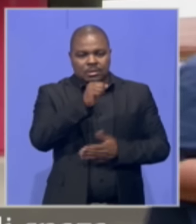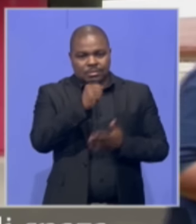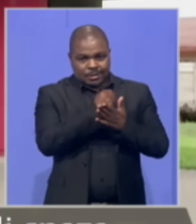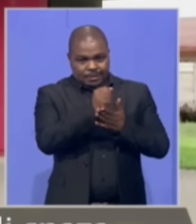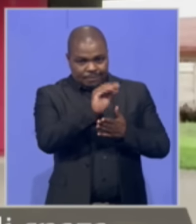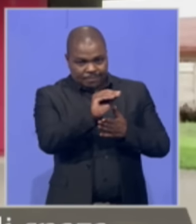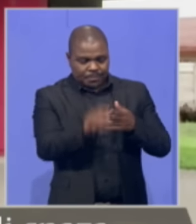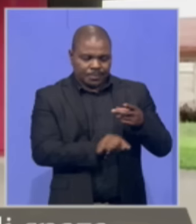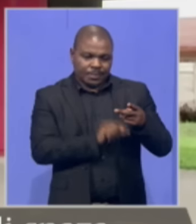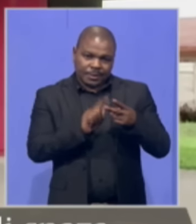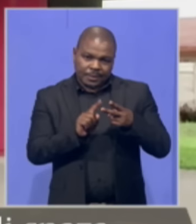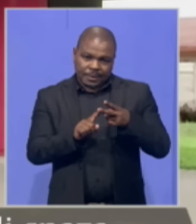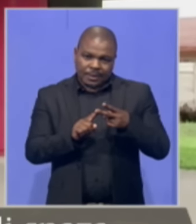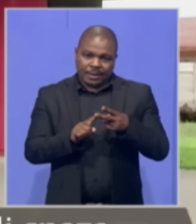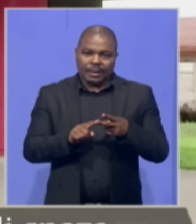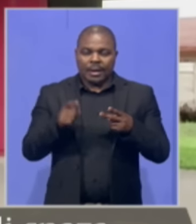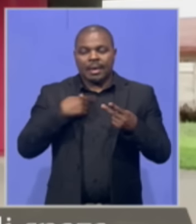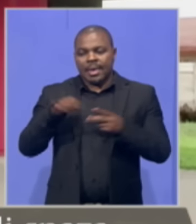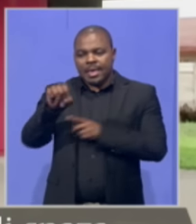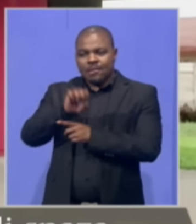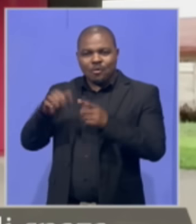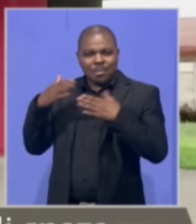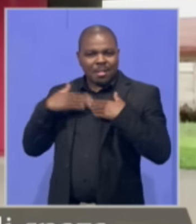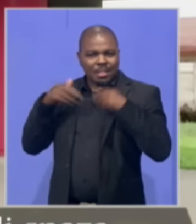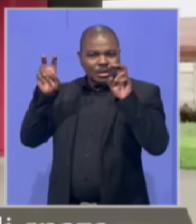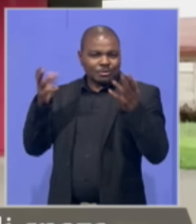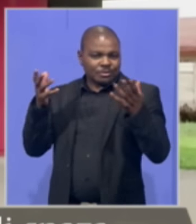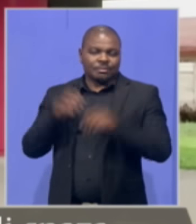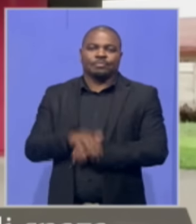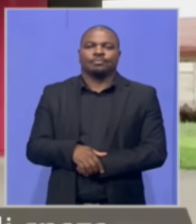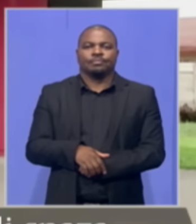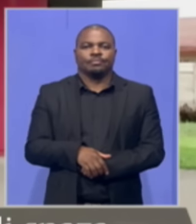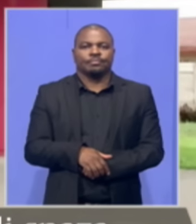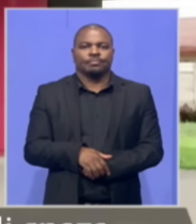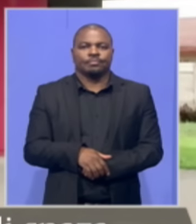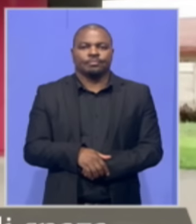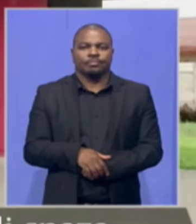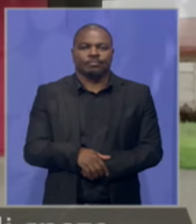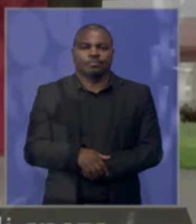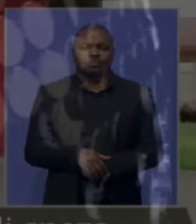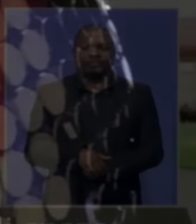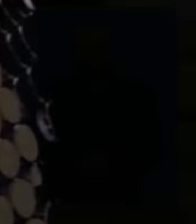also environmental health issues that are involved.